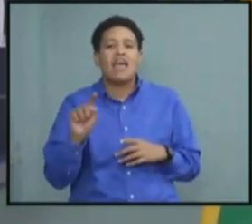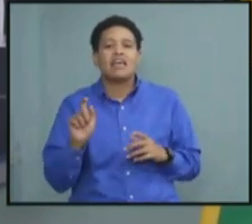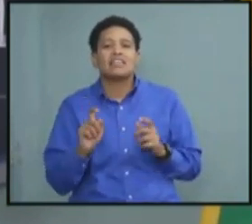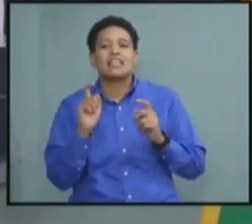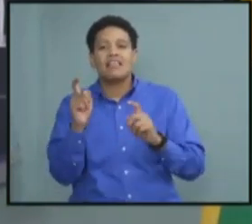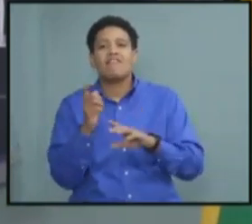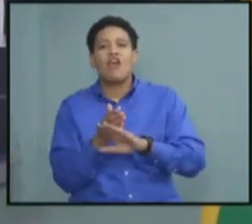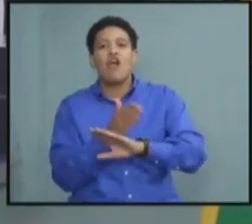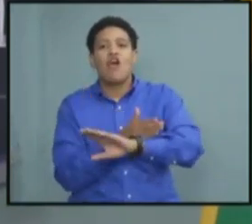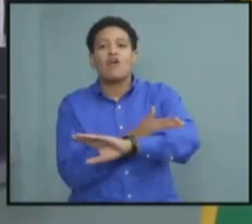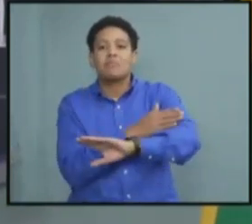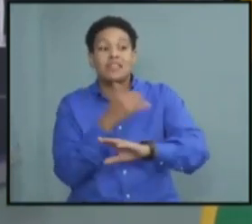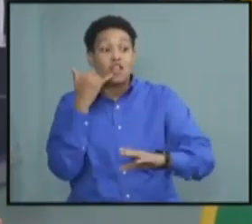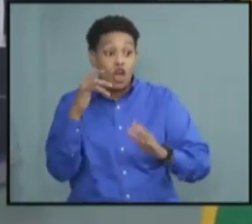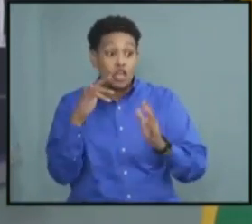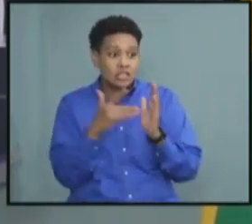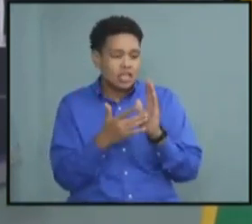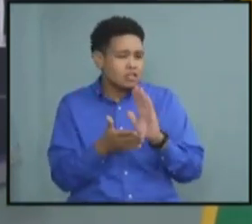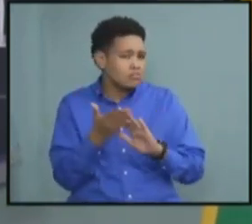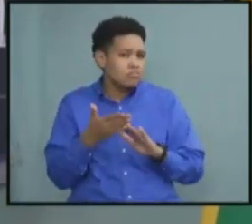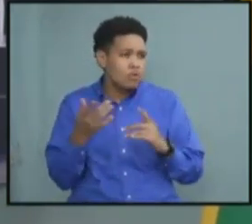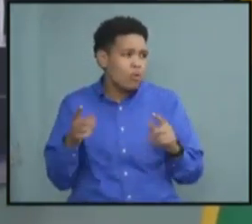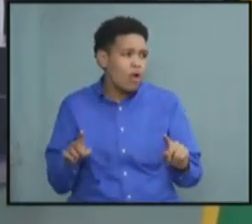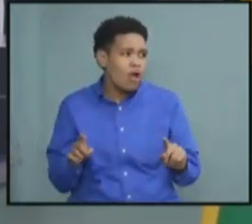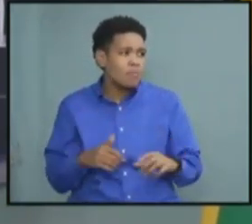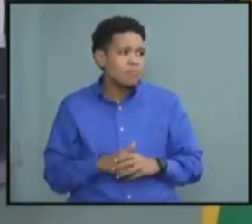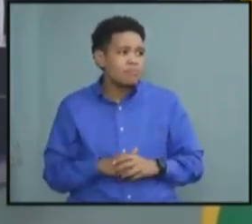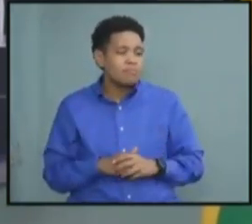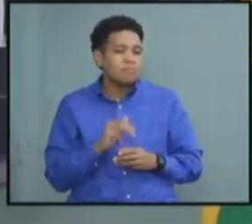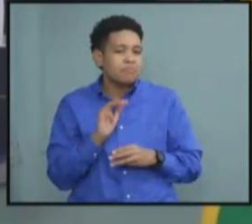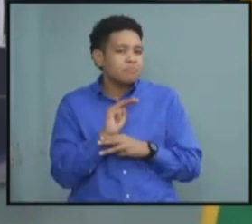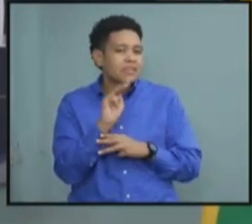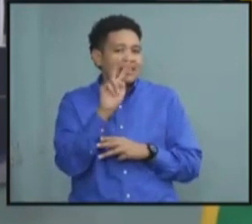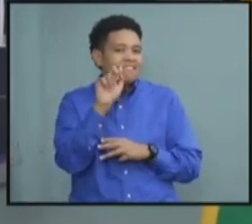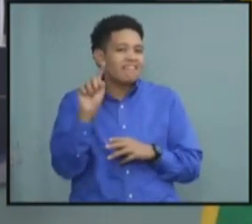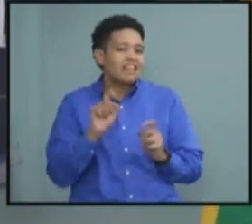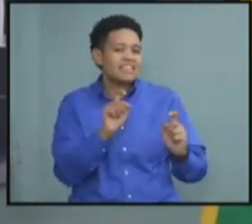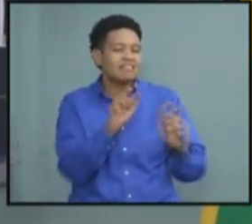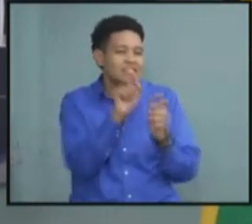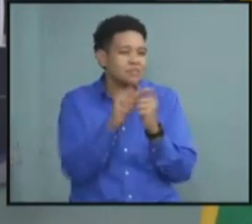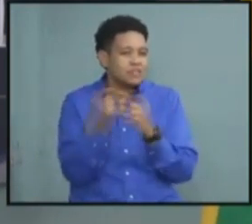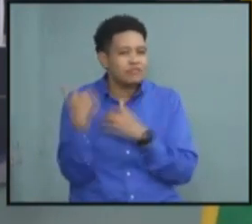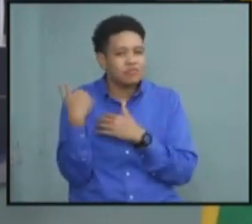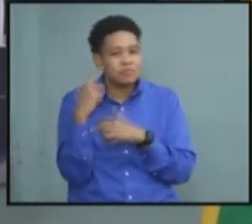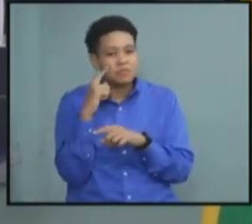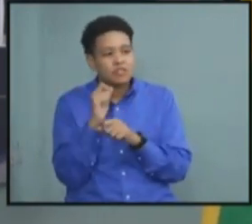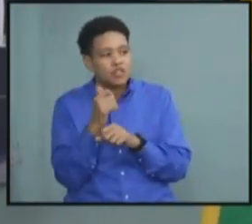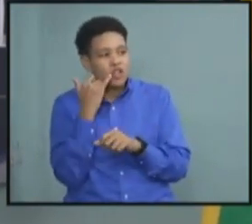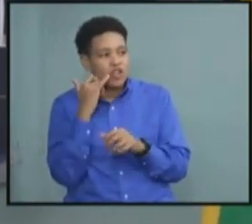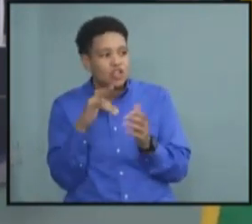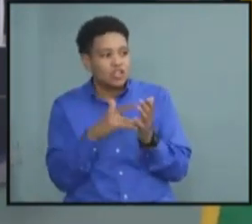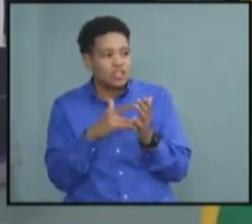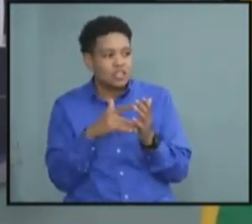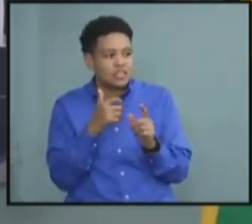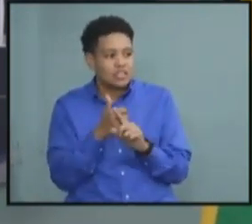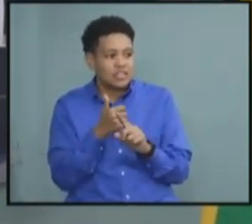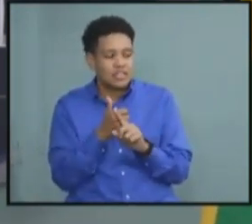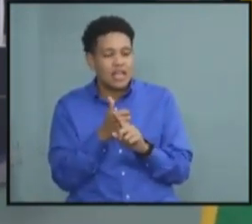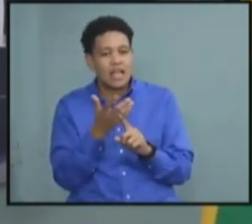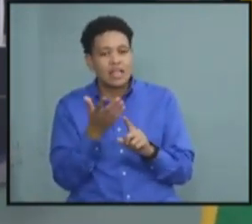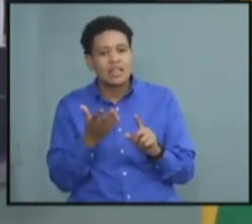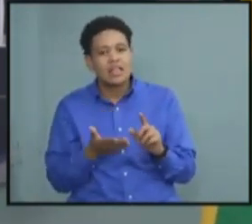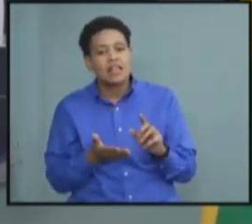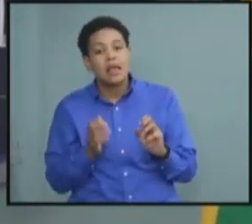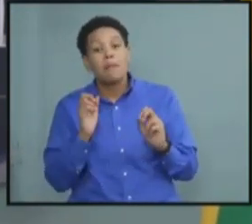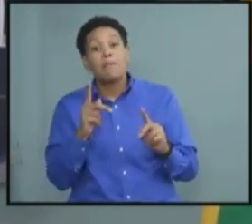an update on the BPOs. Minister Vaz was given specific responsibilities to ensure that the BPO sector gets